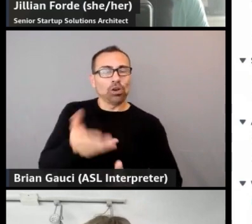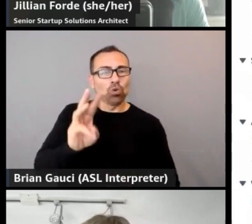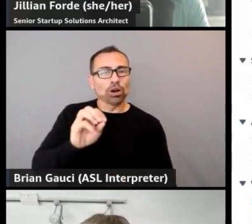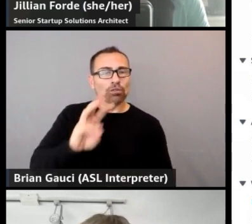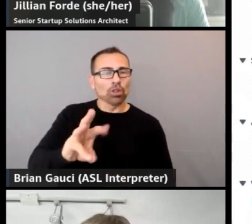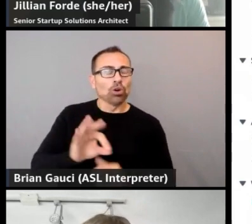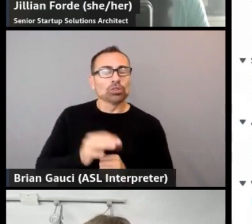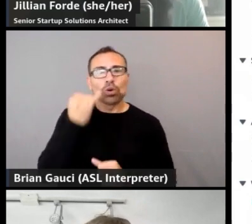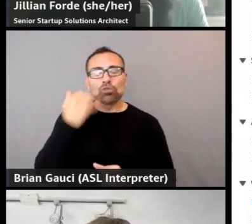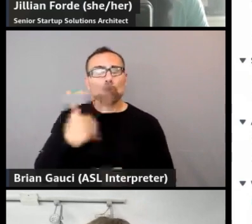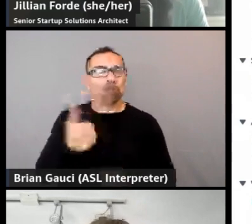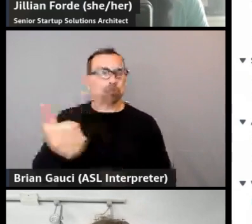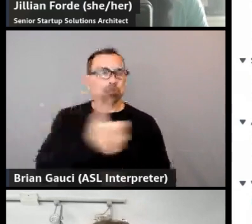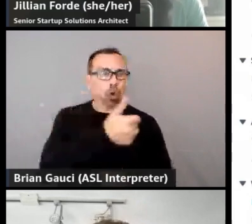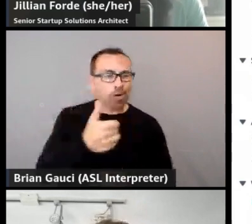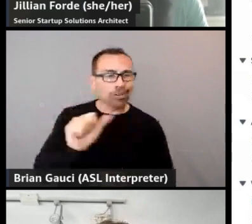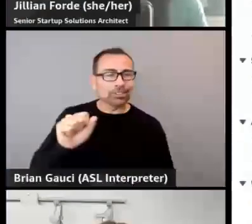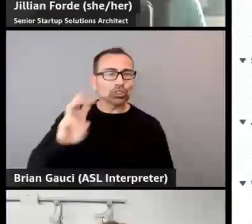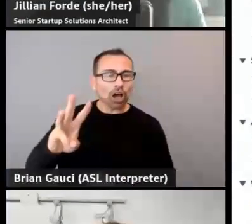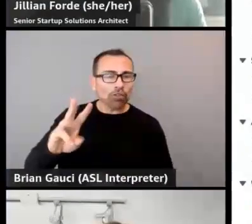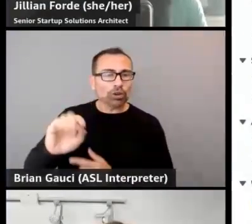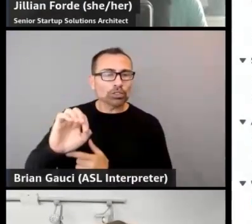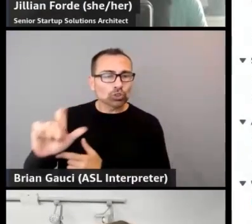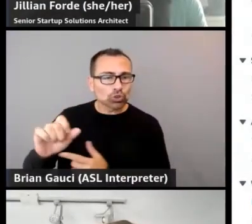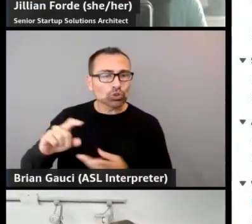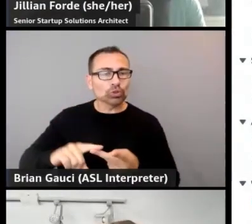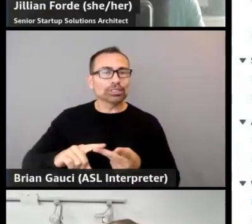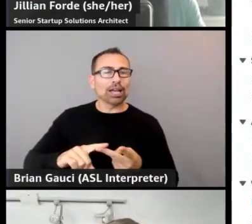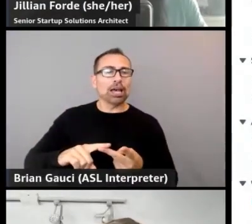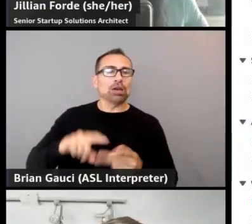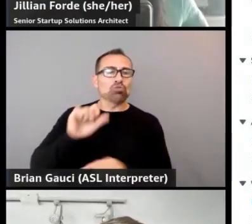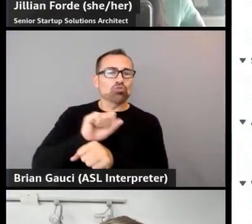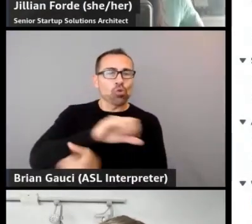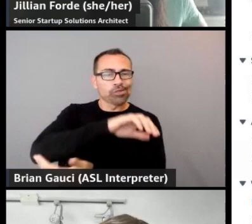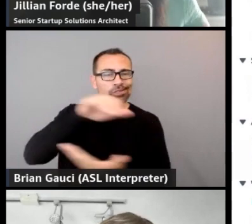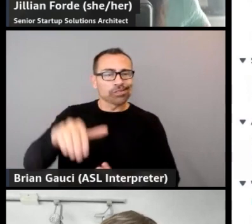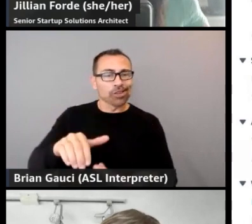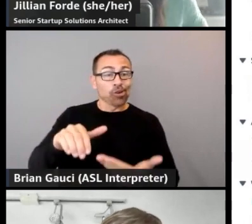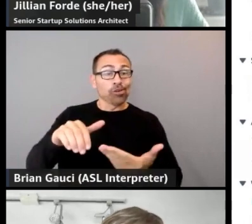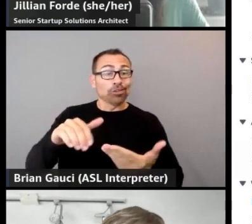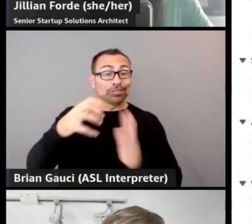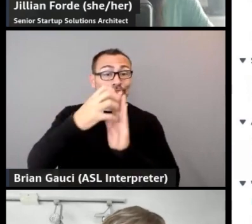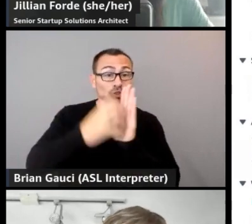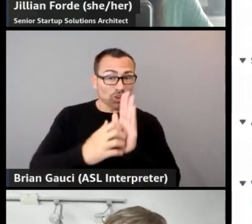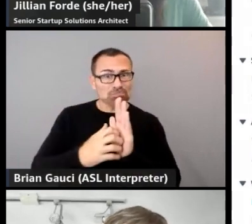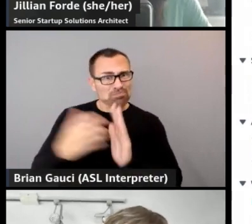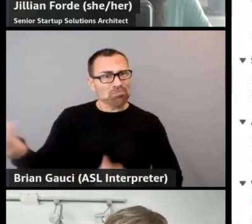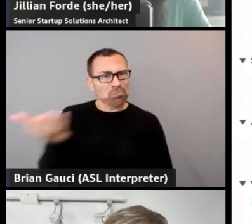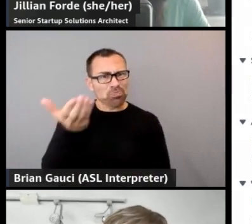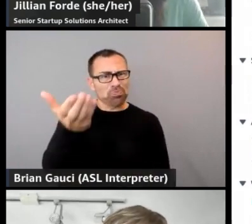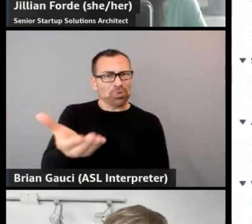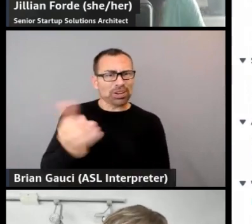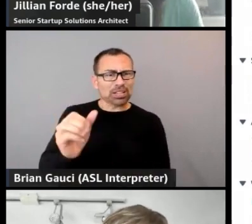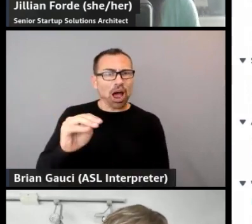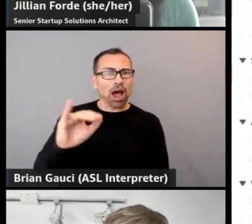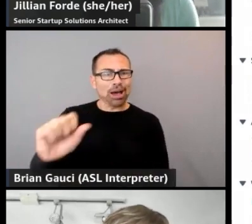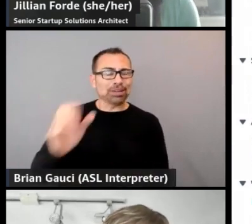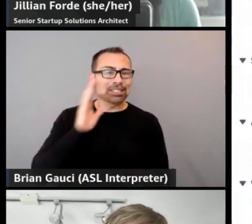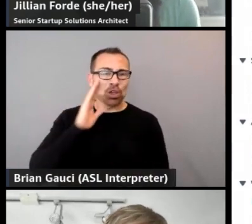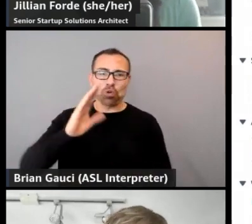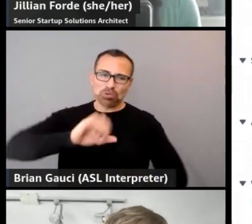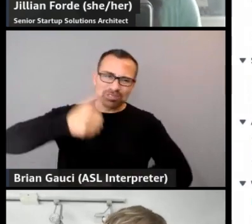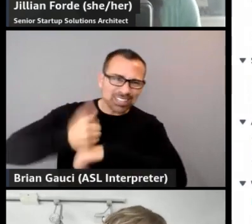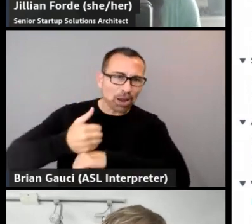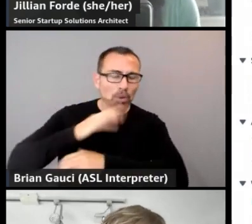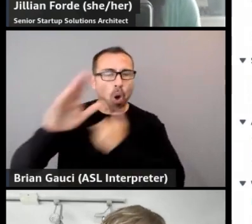software tools and your own workflow script, you can bring these to Amazon Omics, and we provision all the underlying infrastructure.